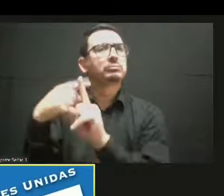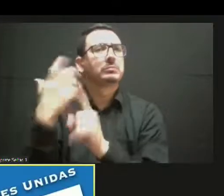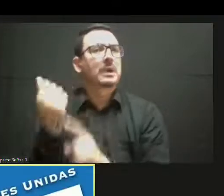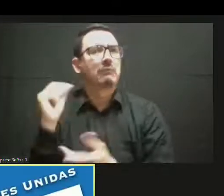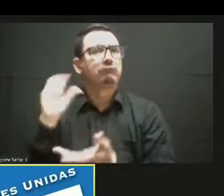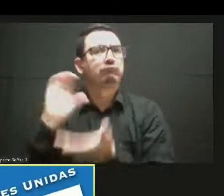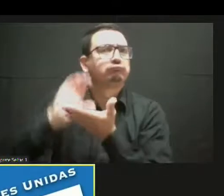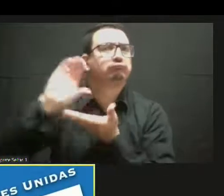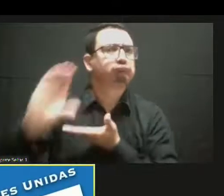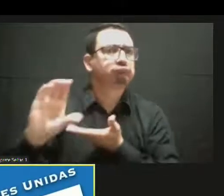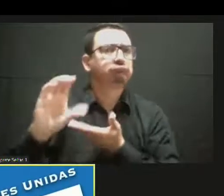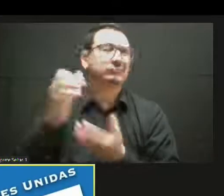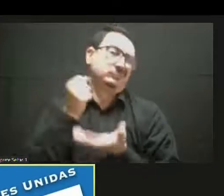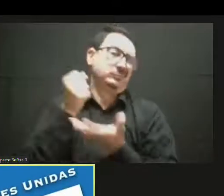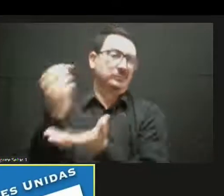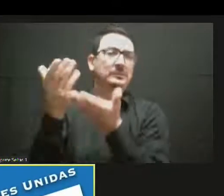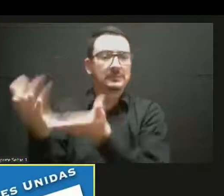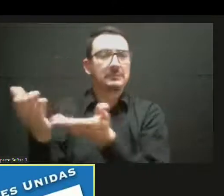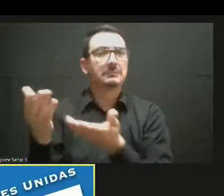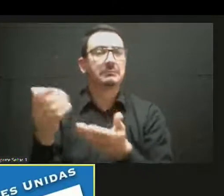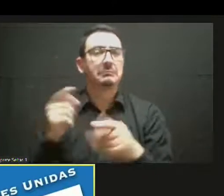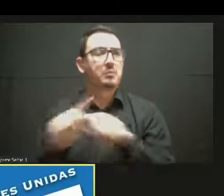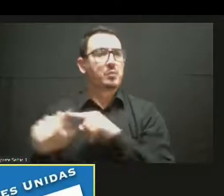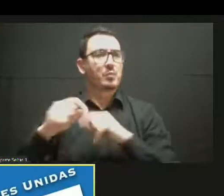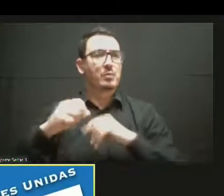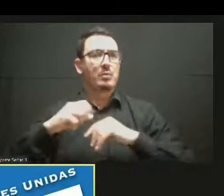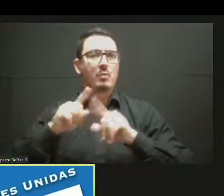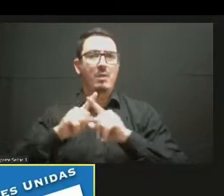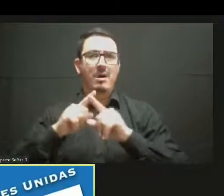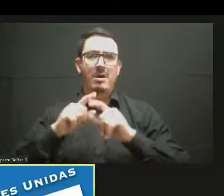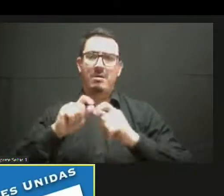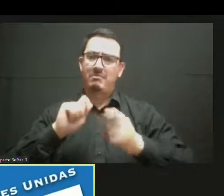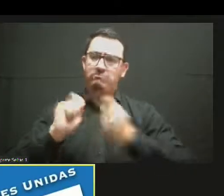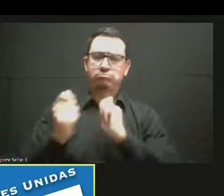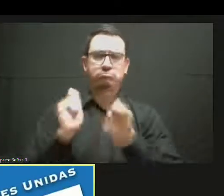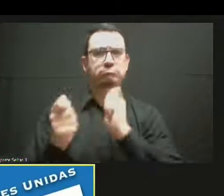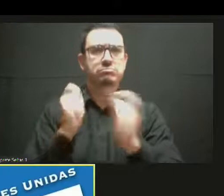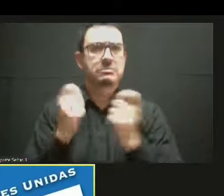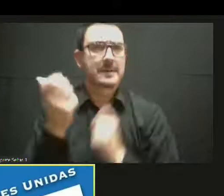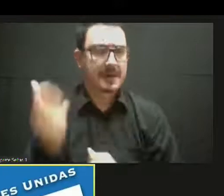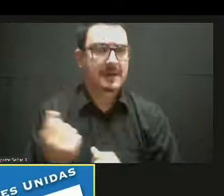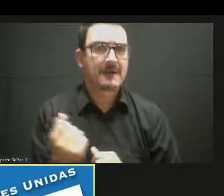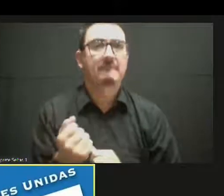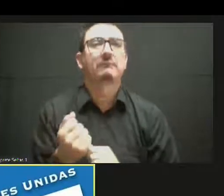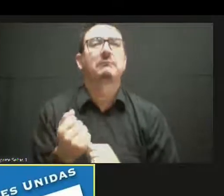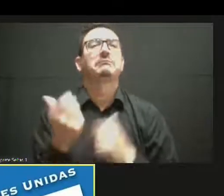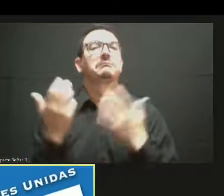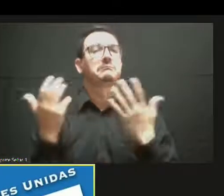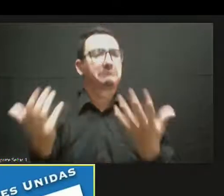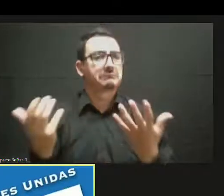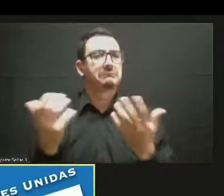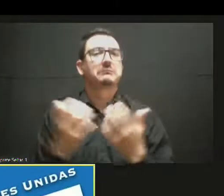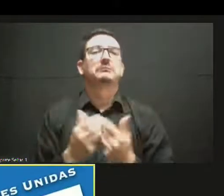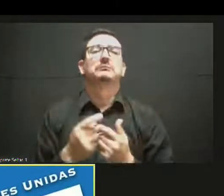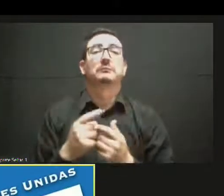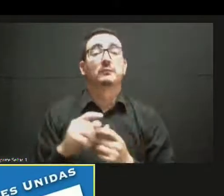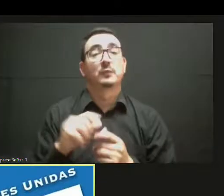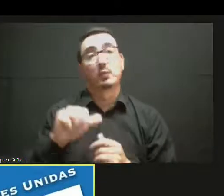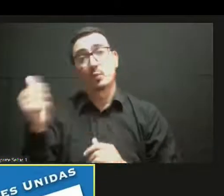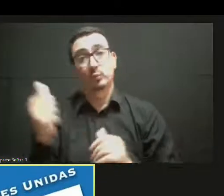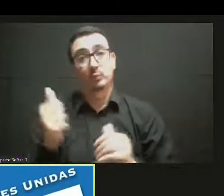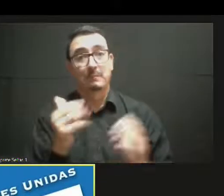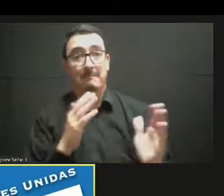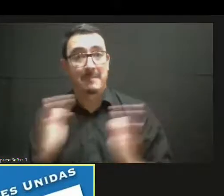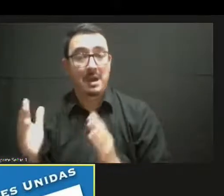Now, we had a very interesting presentation and comments by Rupa Chanda from UNESCAP. And of course, Asia